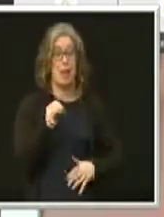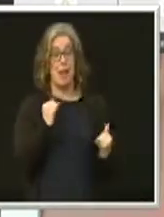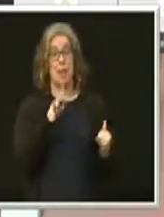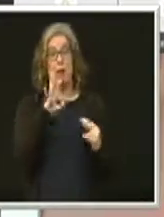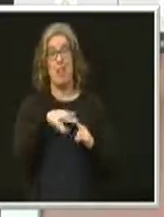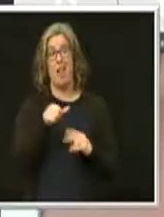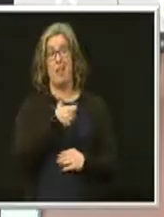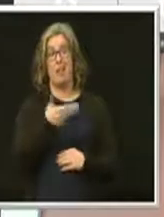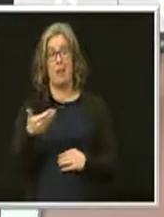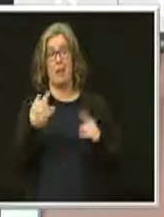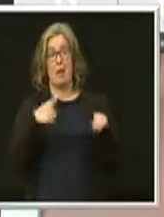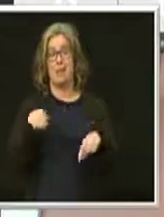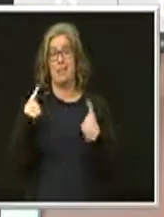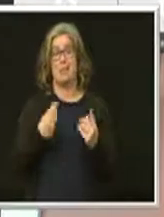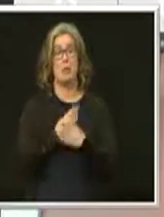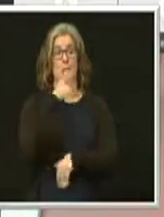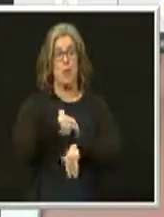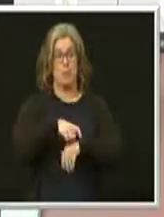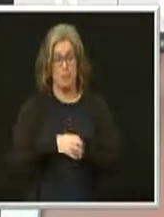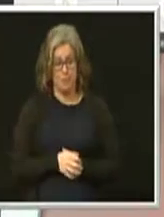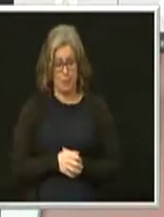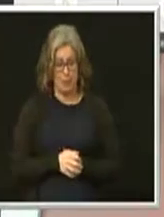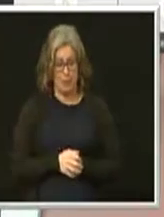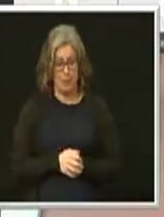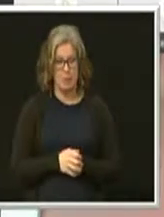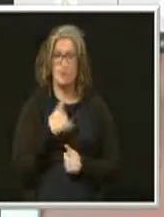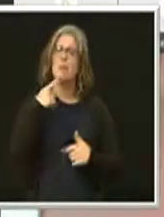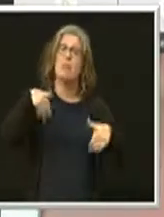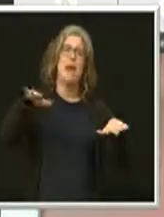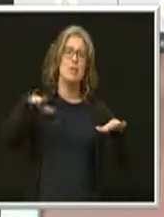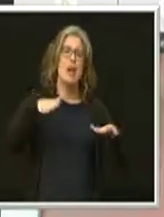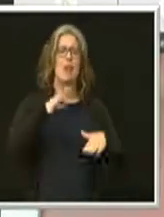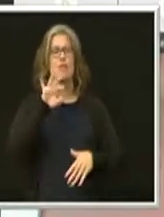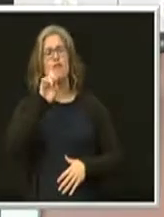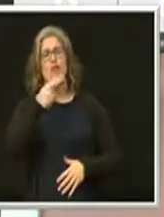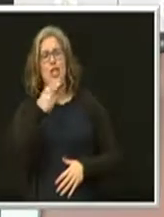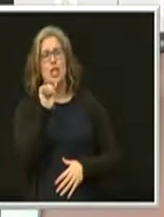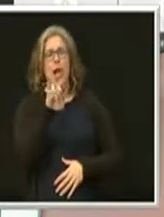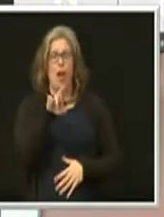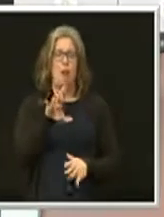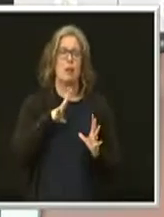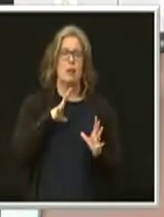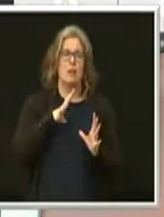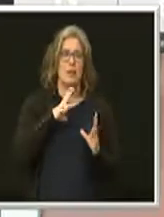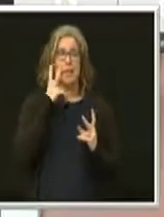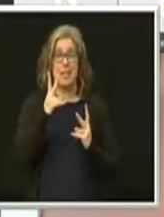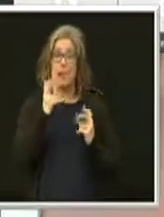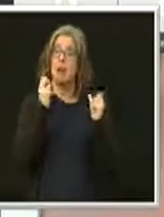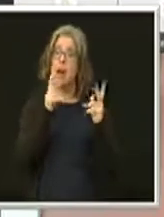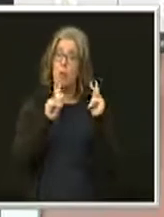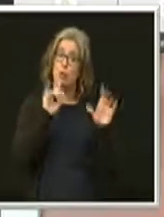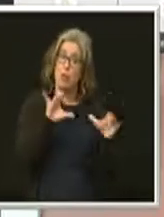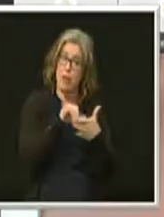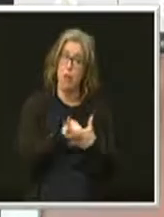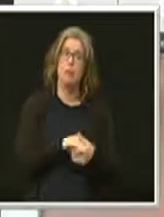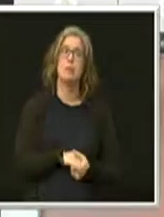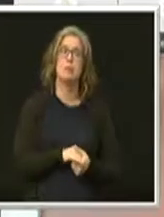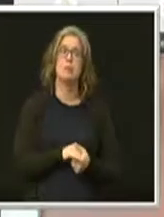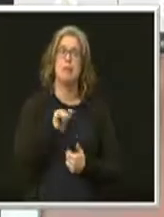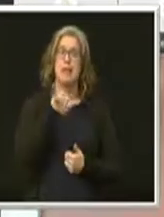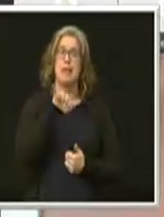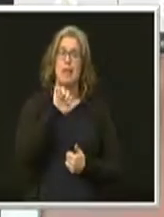other thing that's happening since it's springtime. We've been saying get outside, get some fresh air. We can see that a lot of people are doing that by the